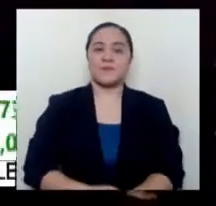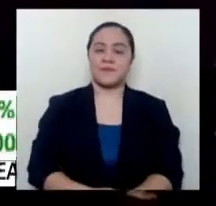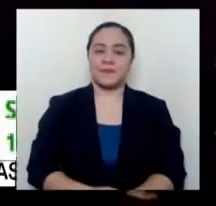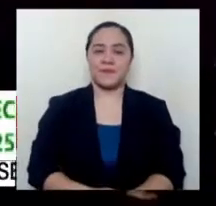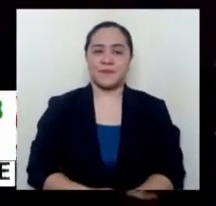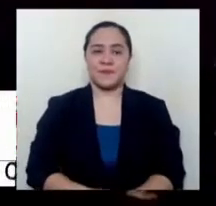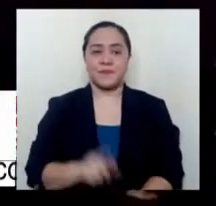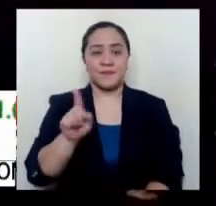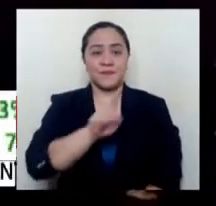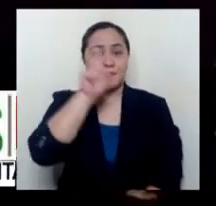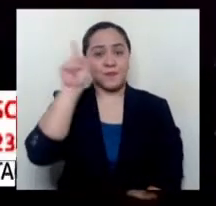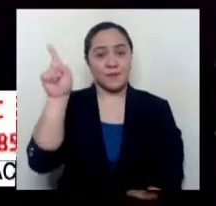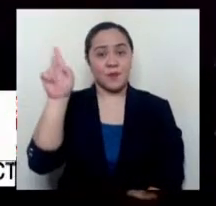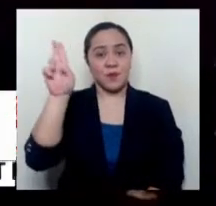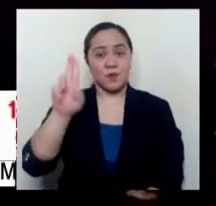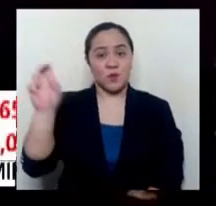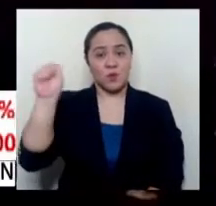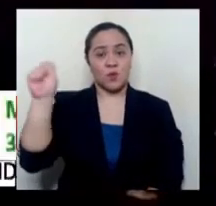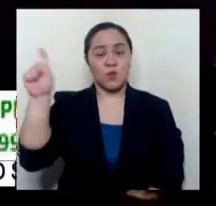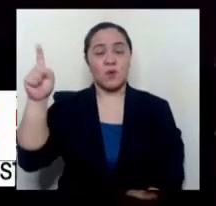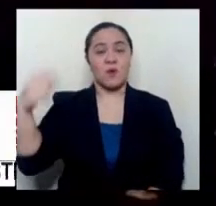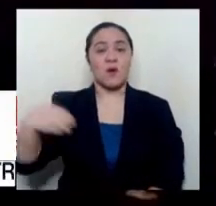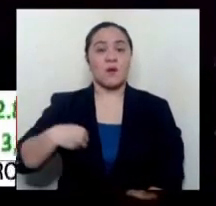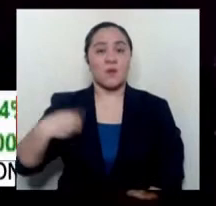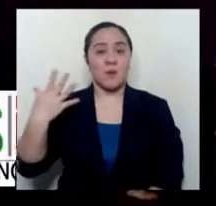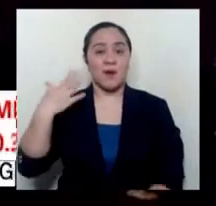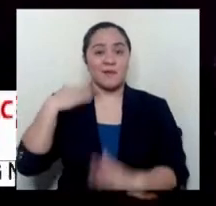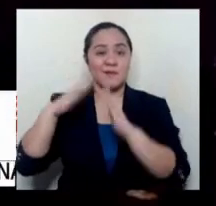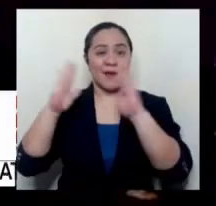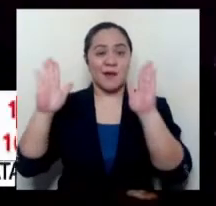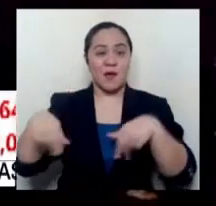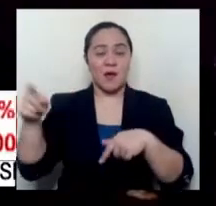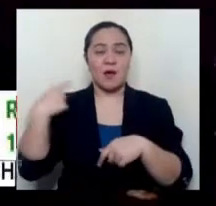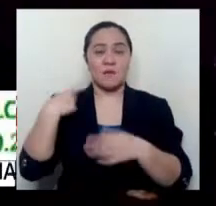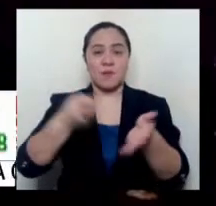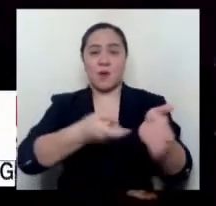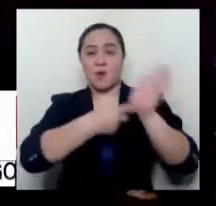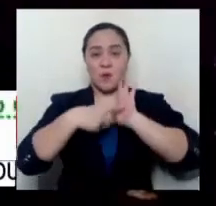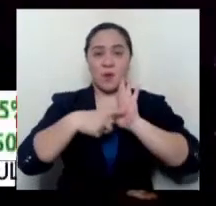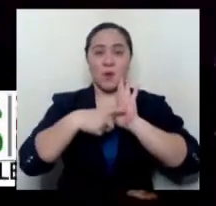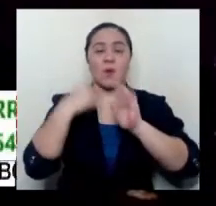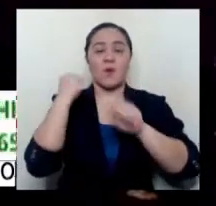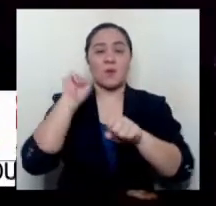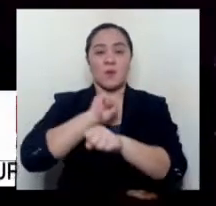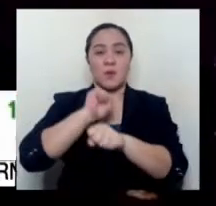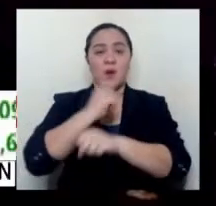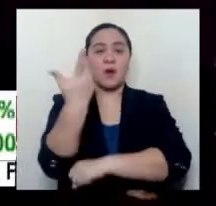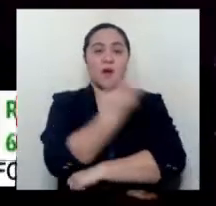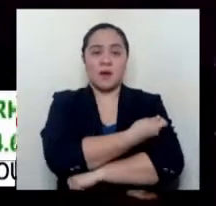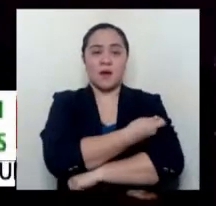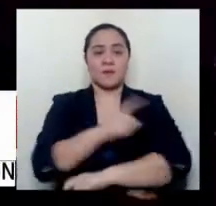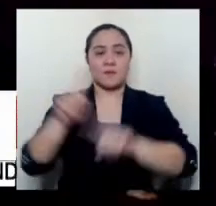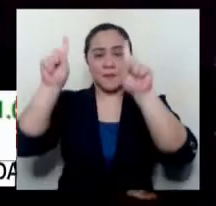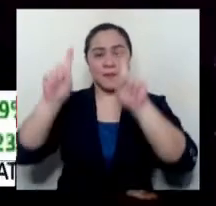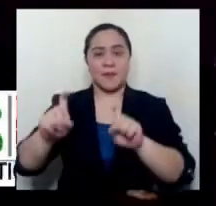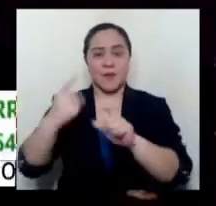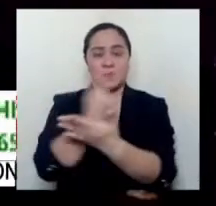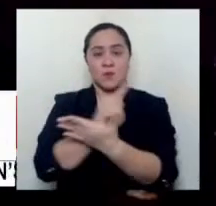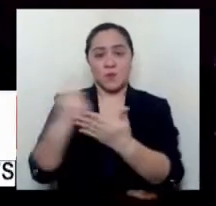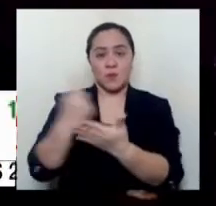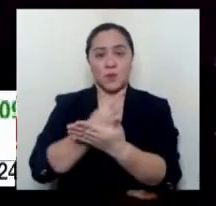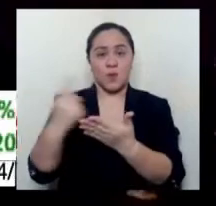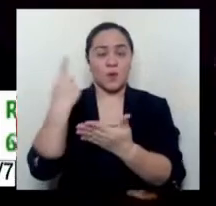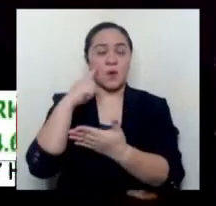Over in the U.S., the White House is confident a mandate requiring workers to be vaccinated or tested weekly for COVID-19 will